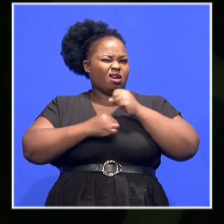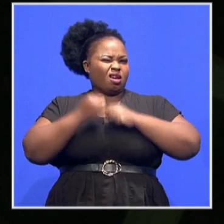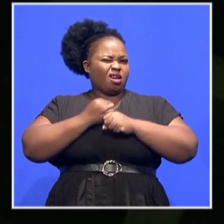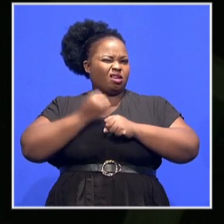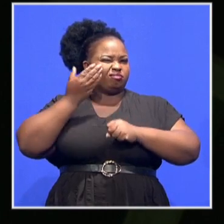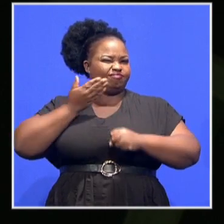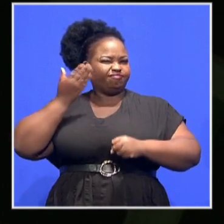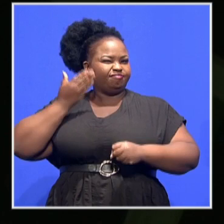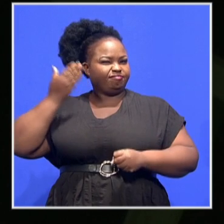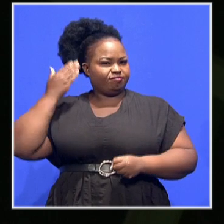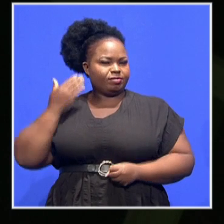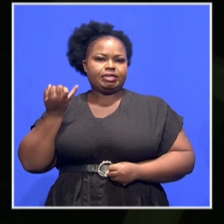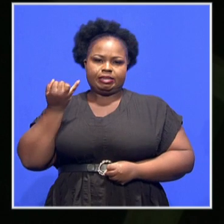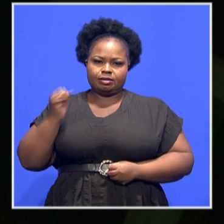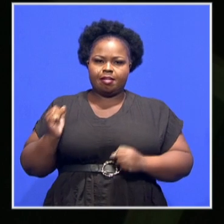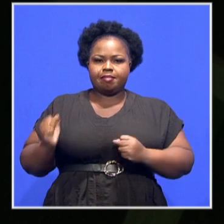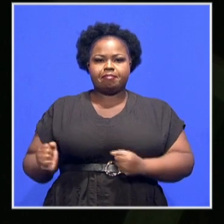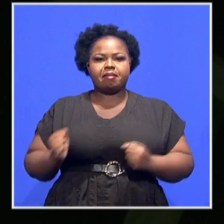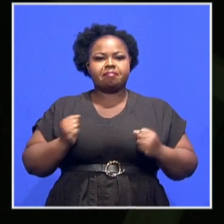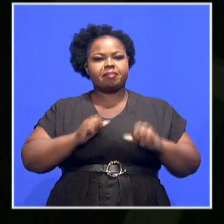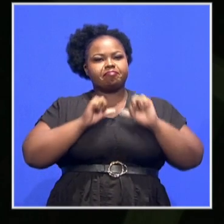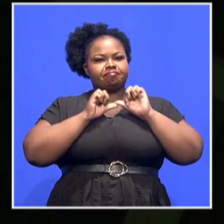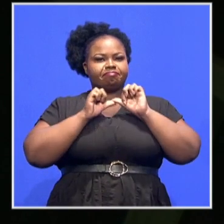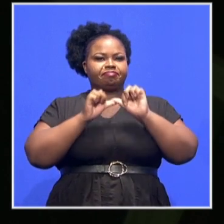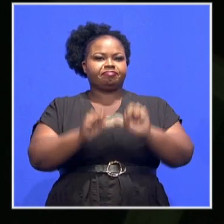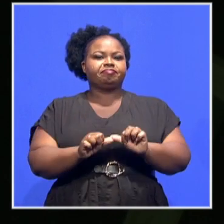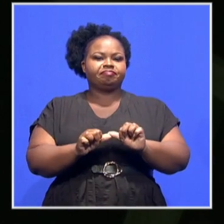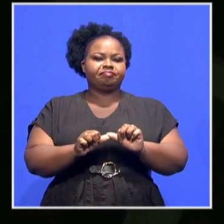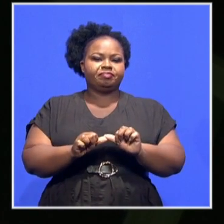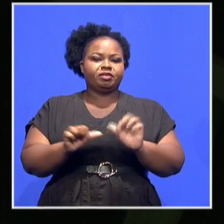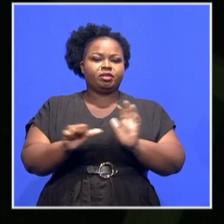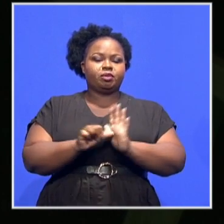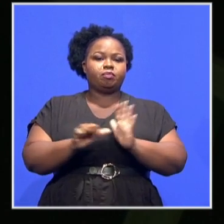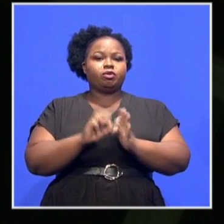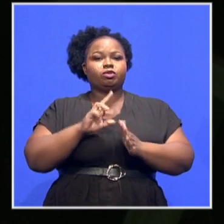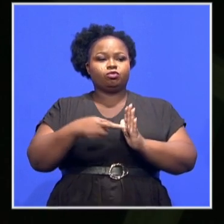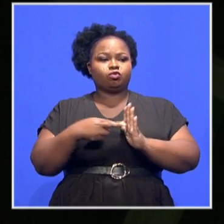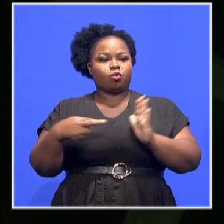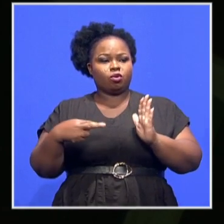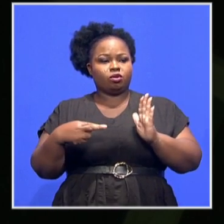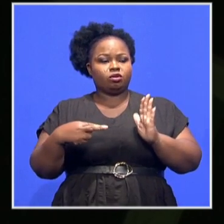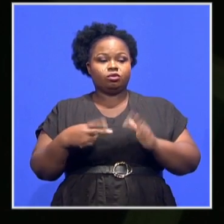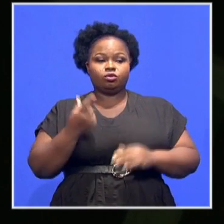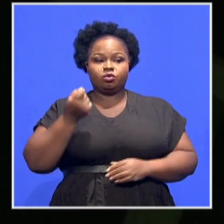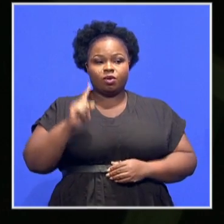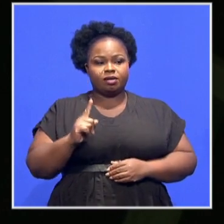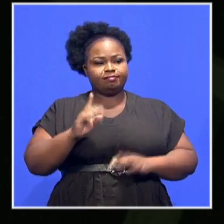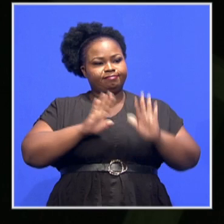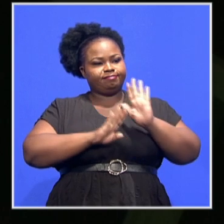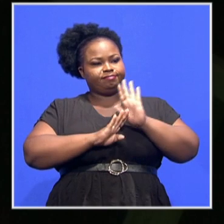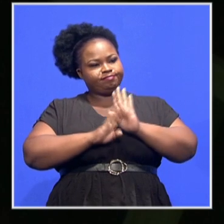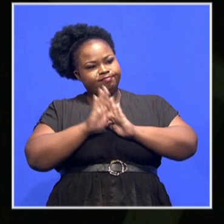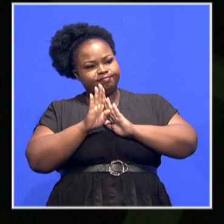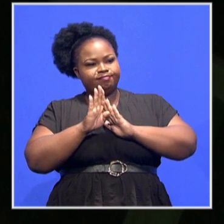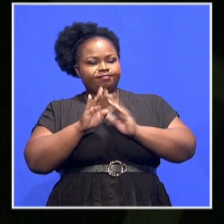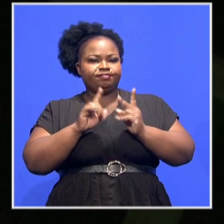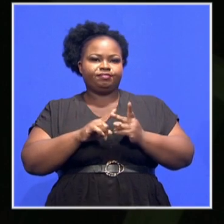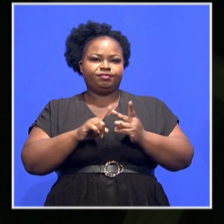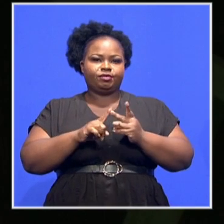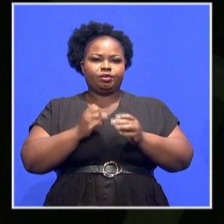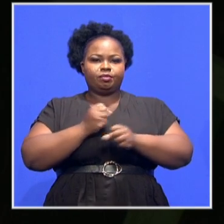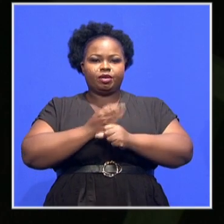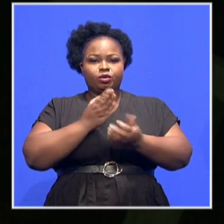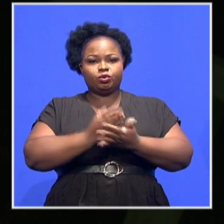it continues to play a vital role in the development, in the